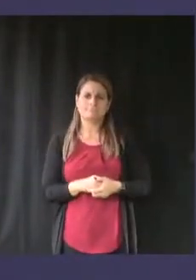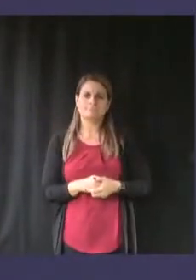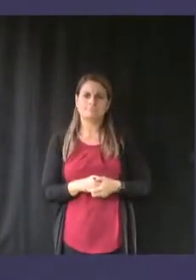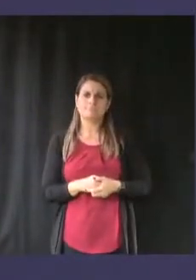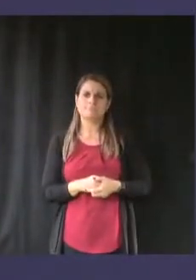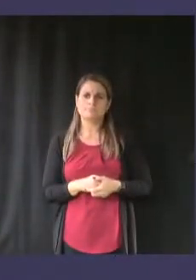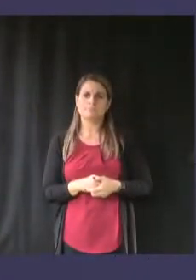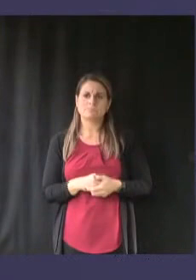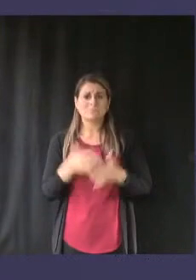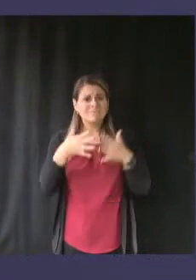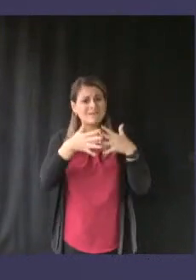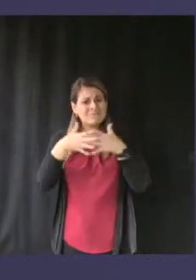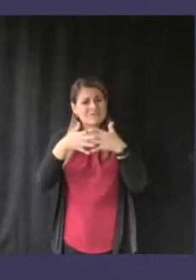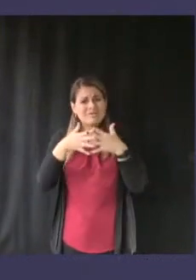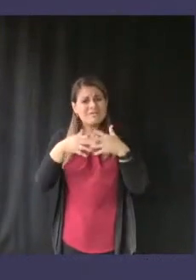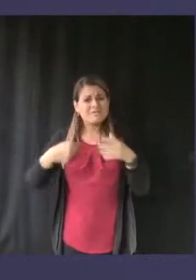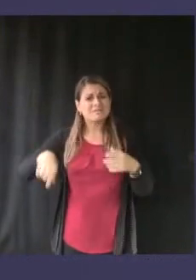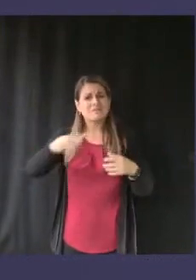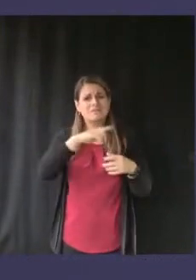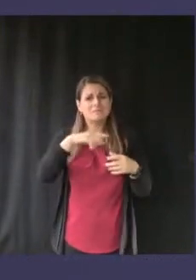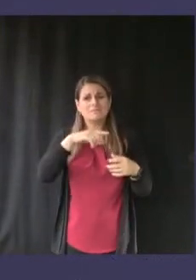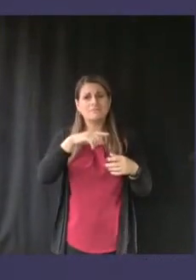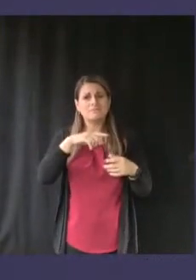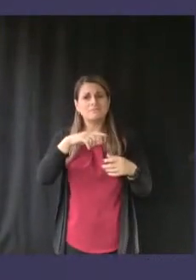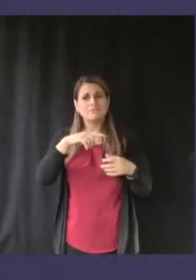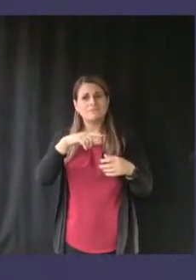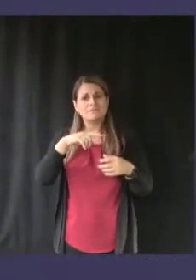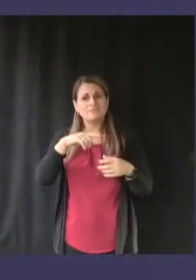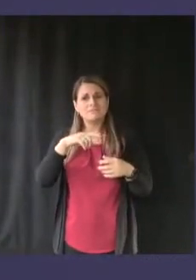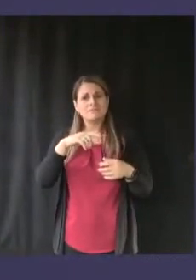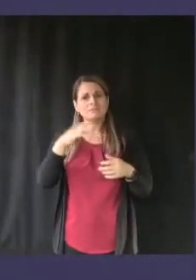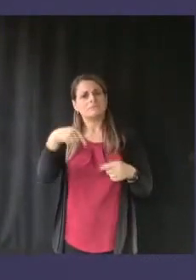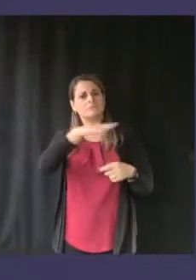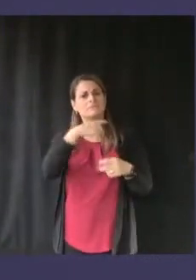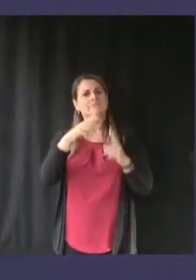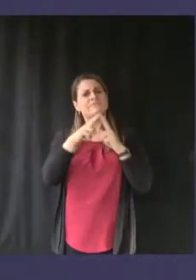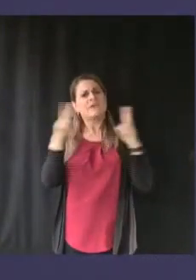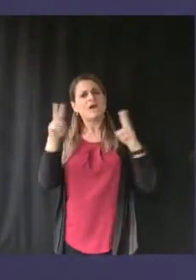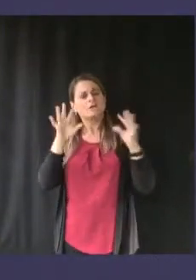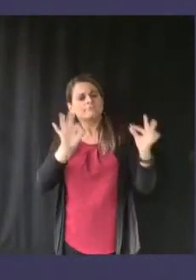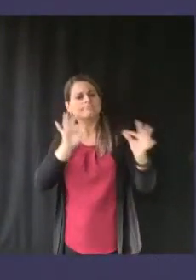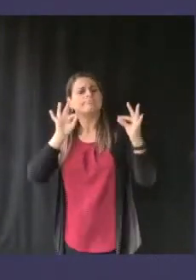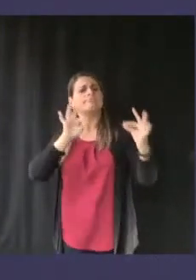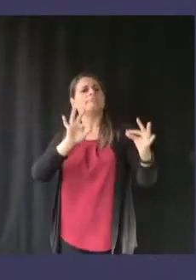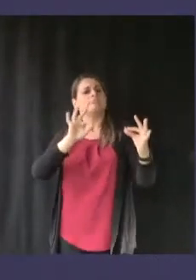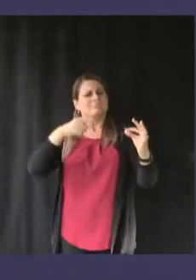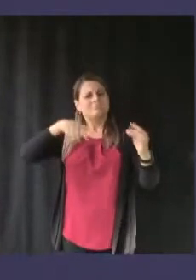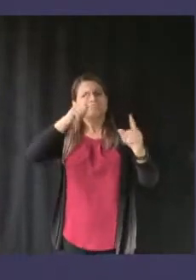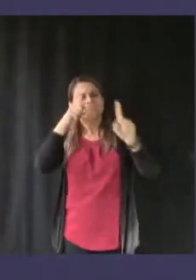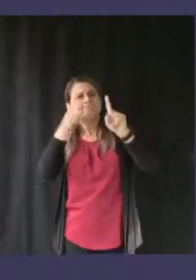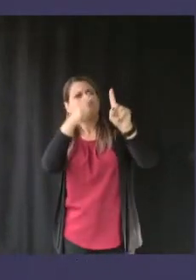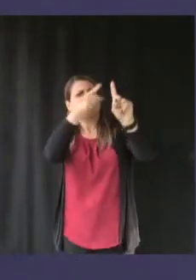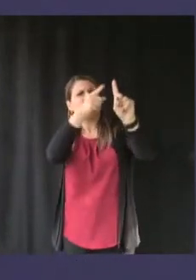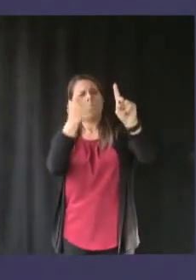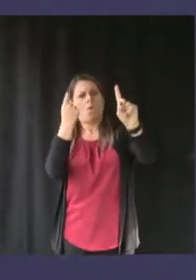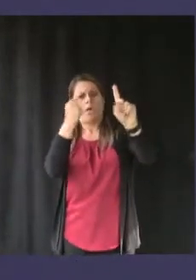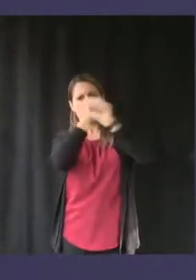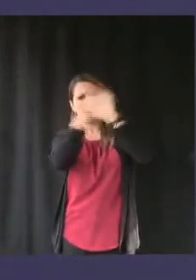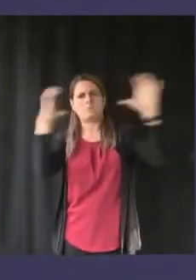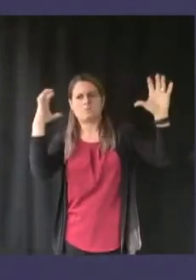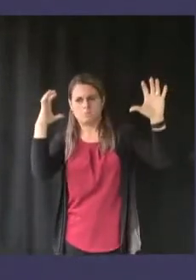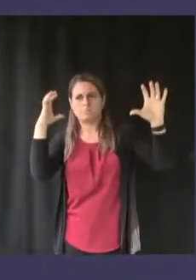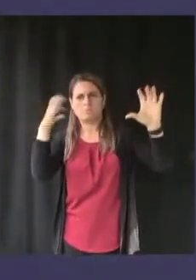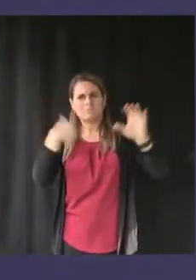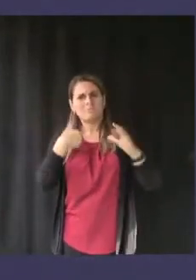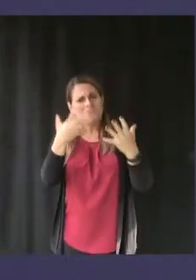America is super because of the power of our ideals. That's what makes us super. And we're going to stay true to our ideals, true to a